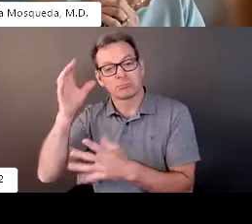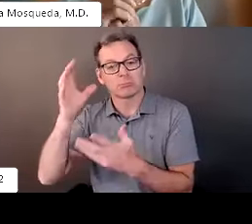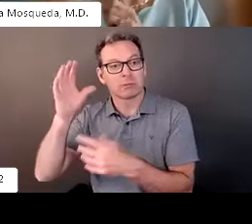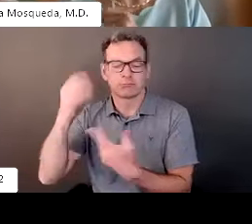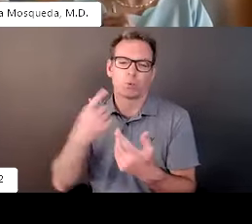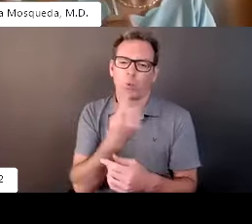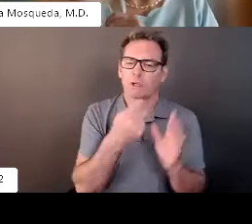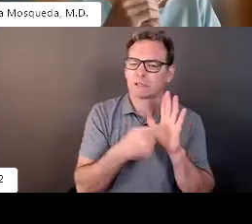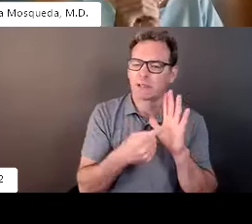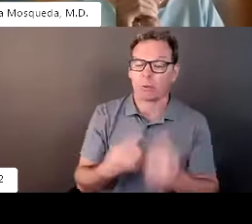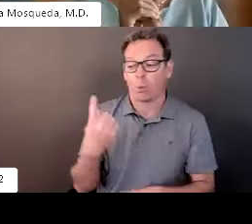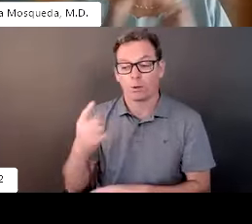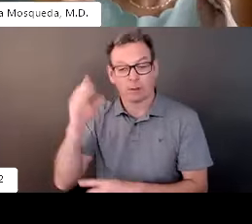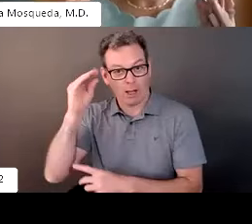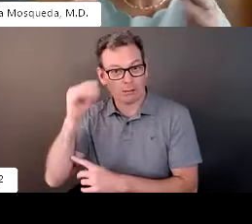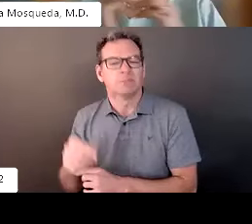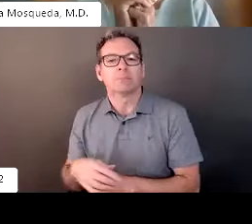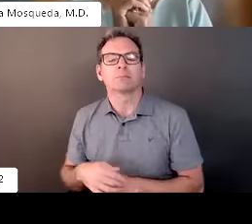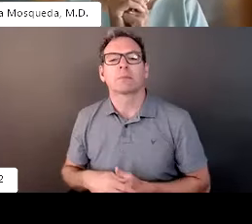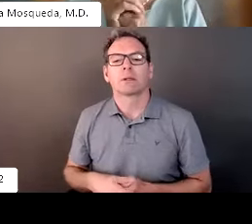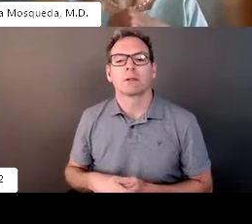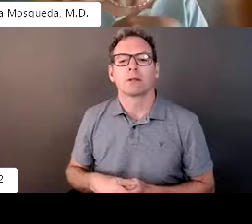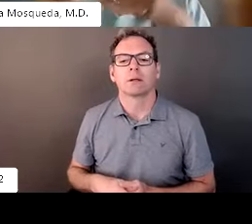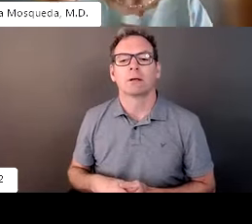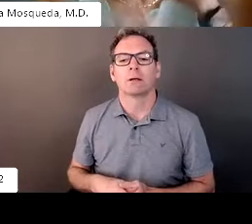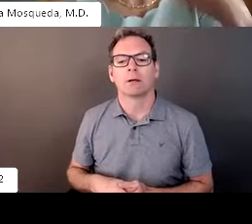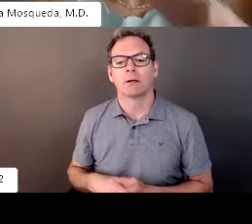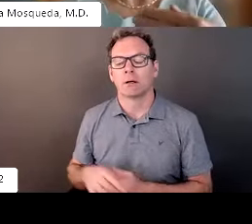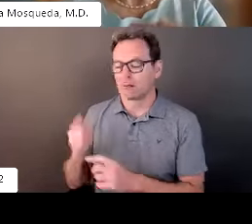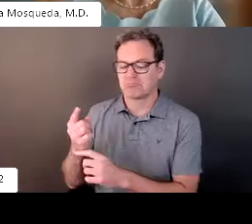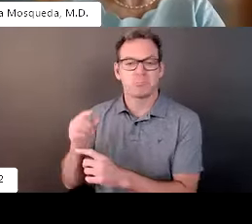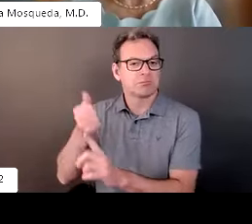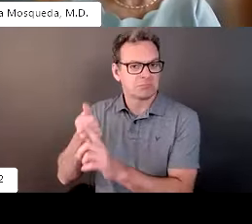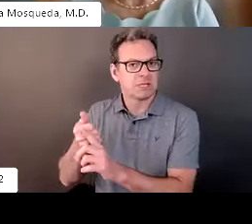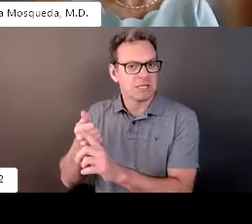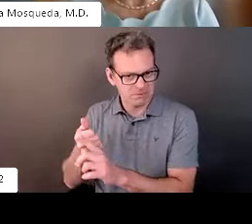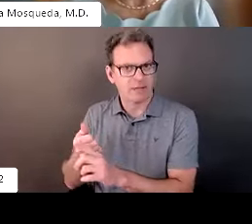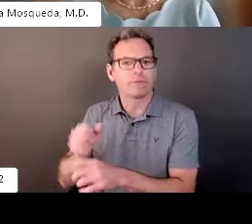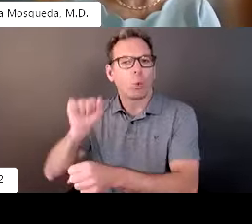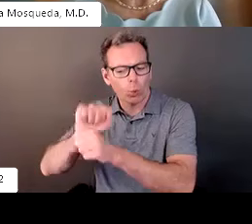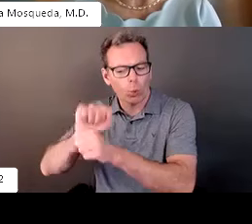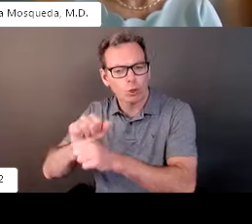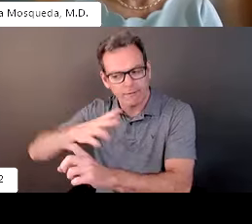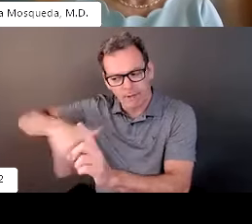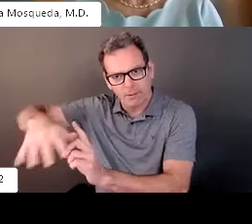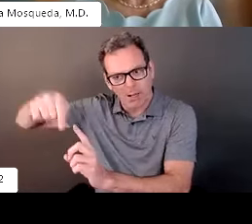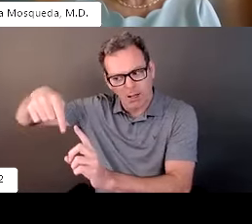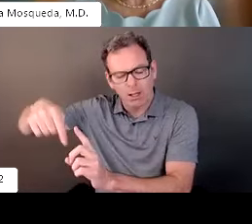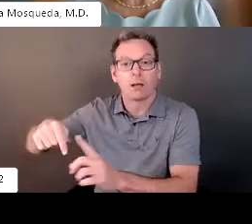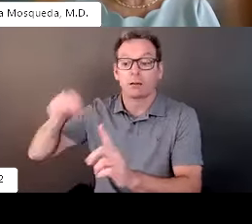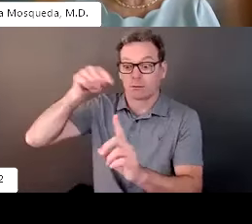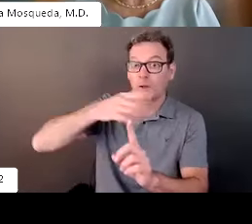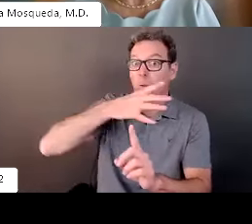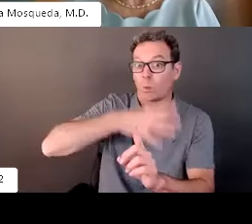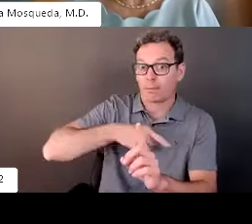and he clearly kind of groomed her, and now they're involved in a cycle of violence. So